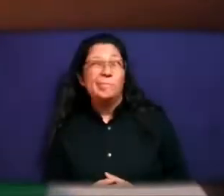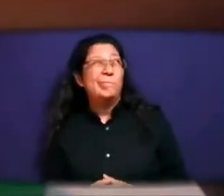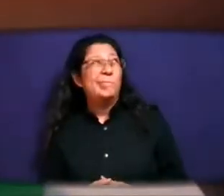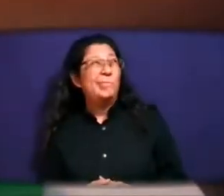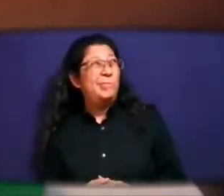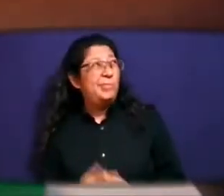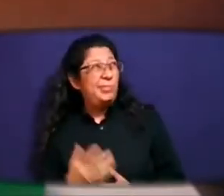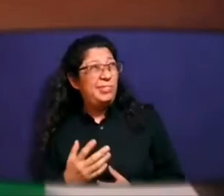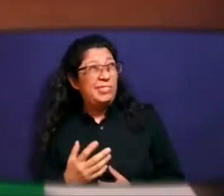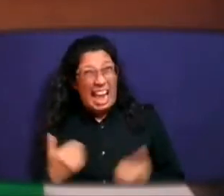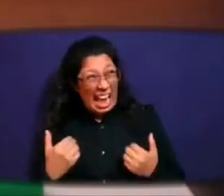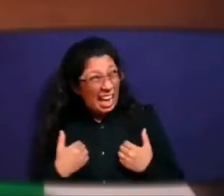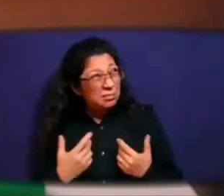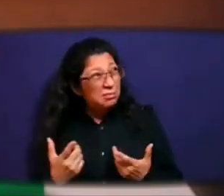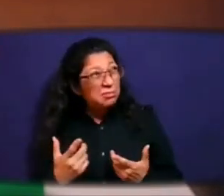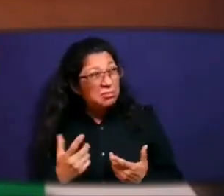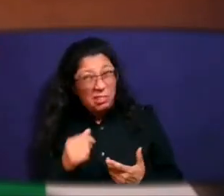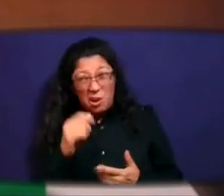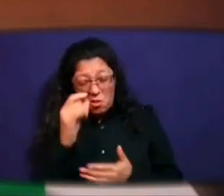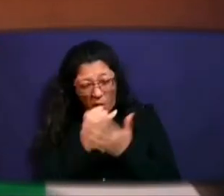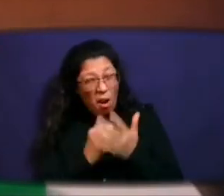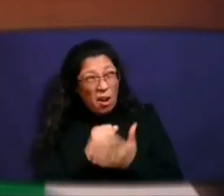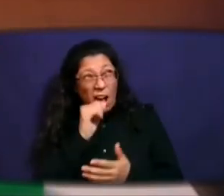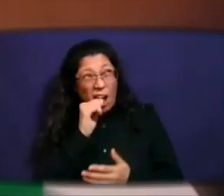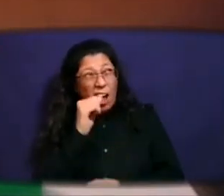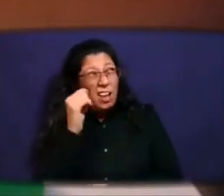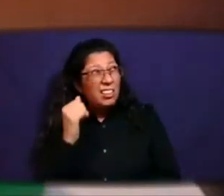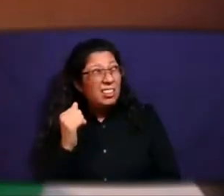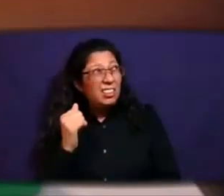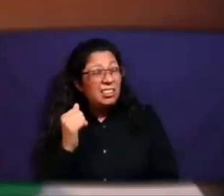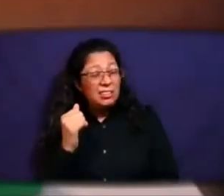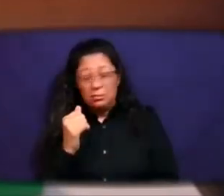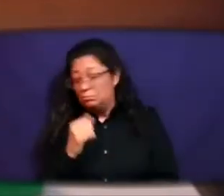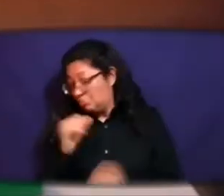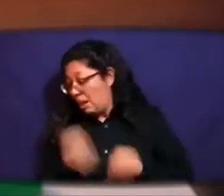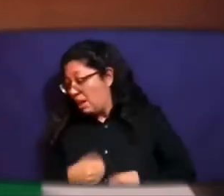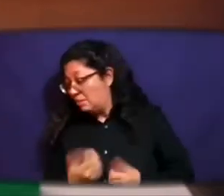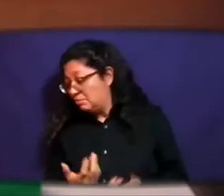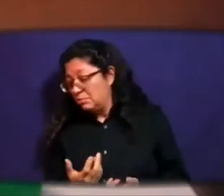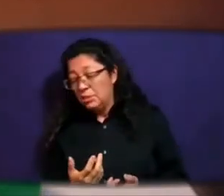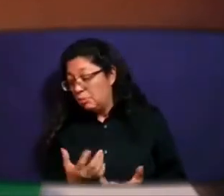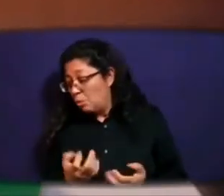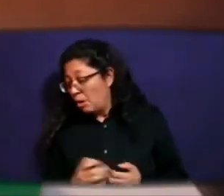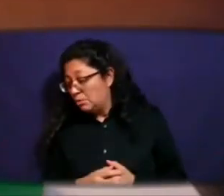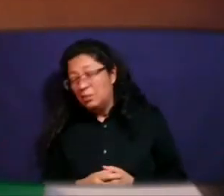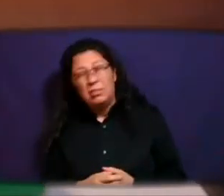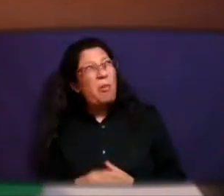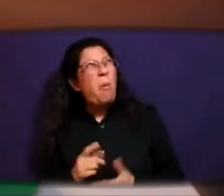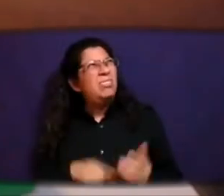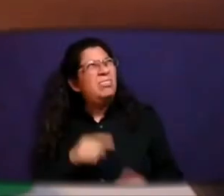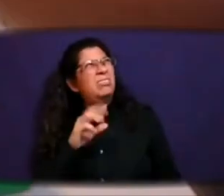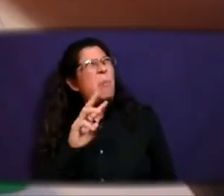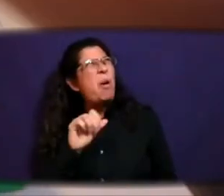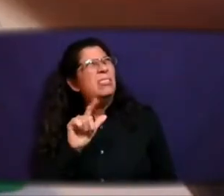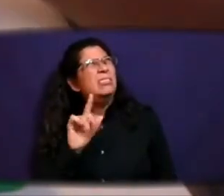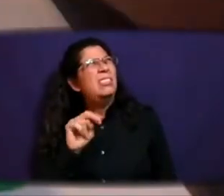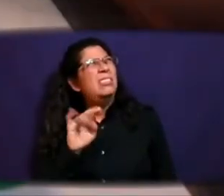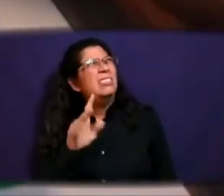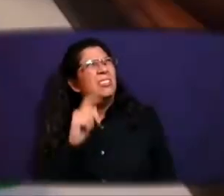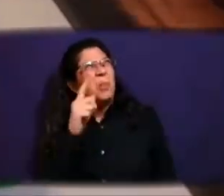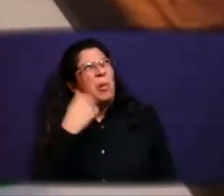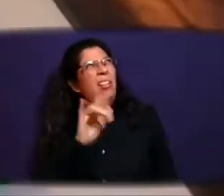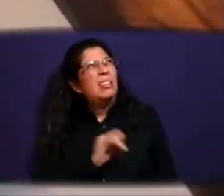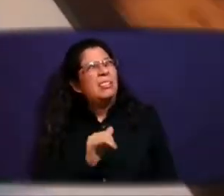Do we have to draw walnuts? You could. You want? Yeah. What's walnuts look like? They're kind of like brown,